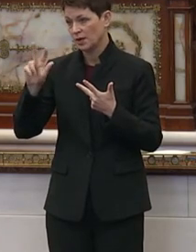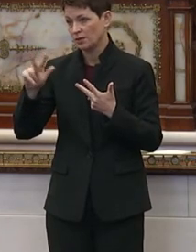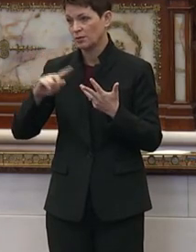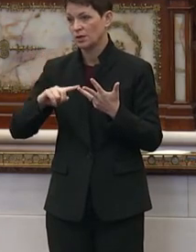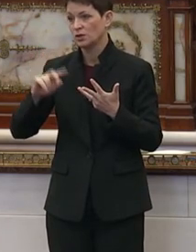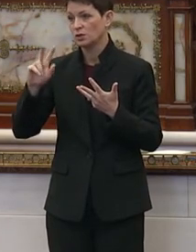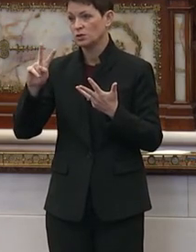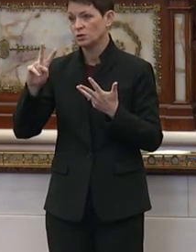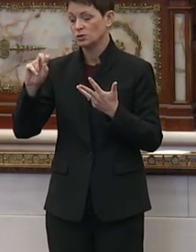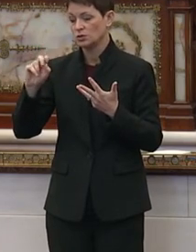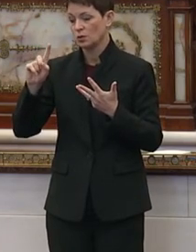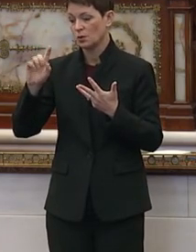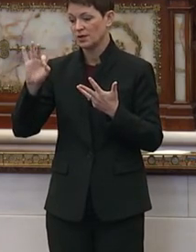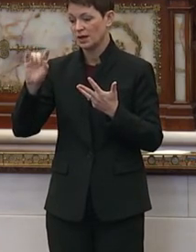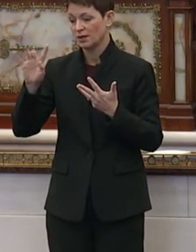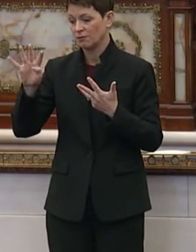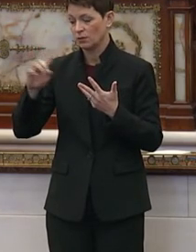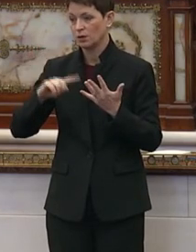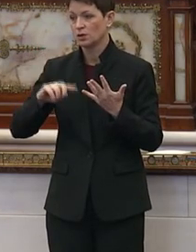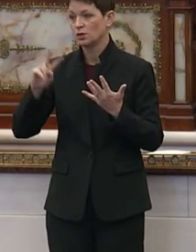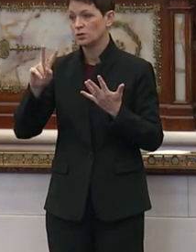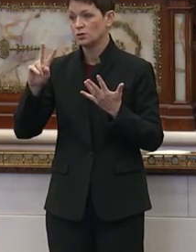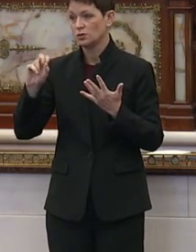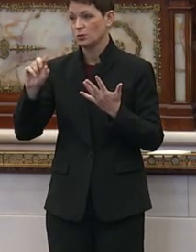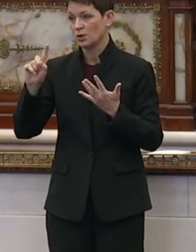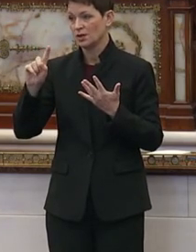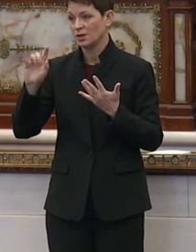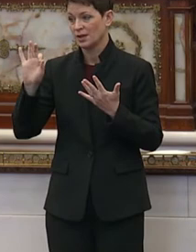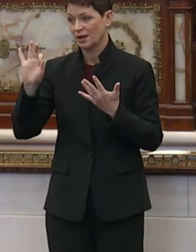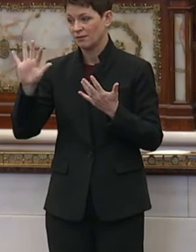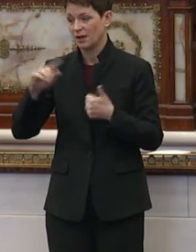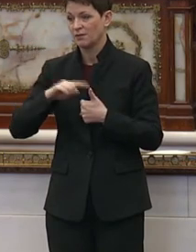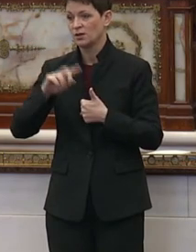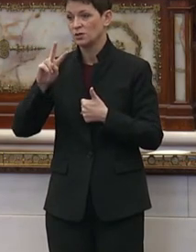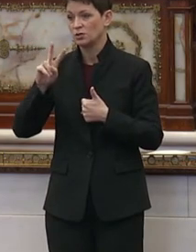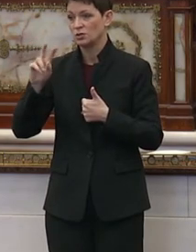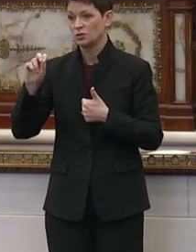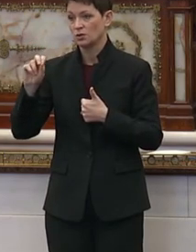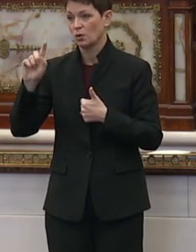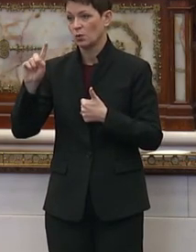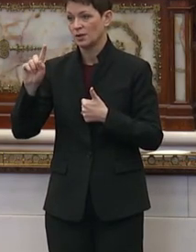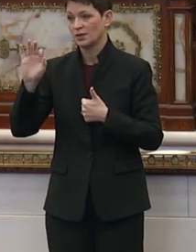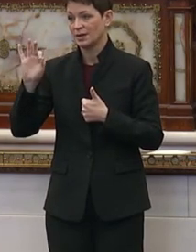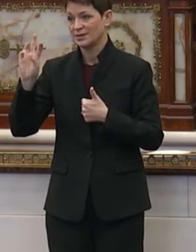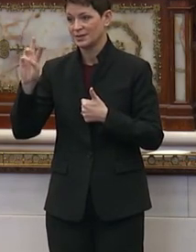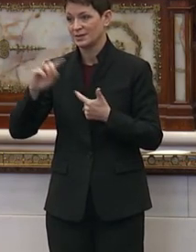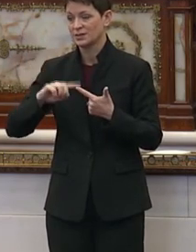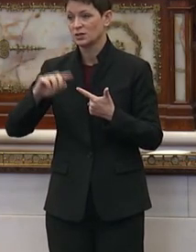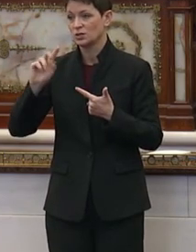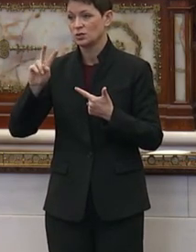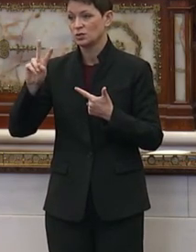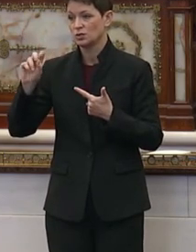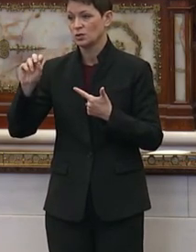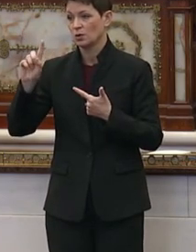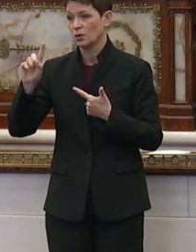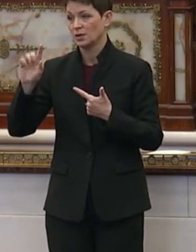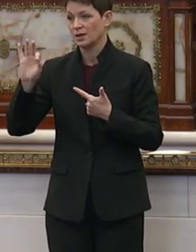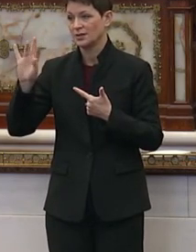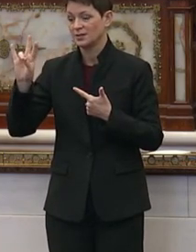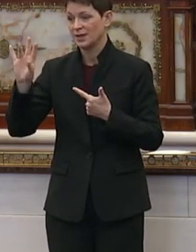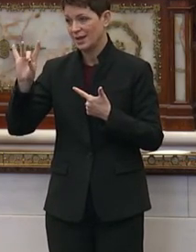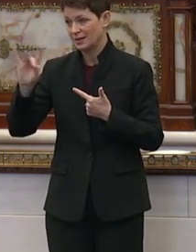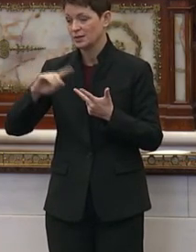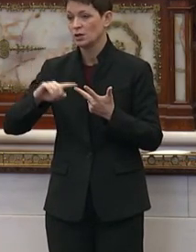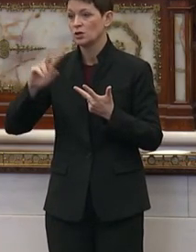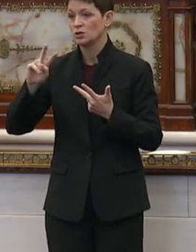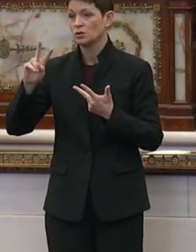220193, 220194, 220195, 220196,